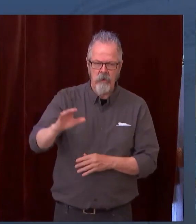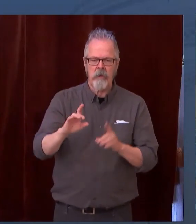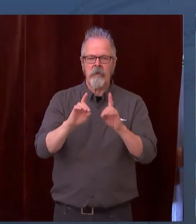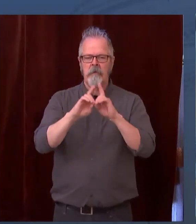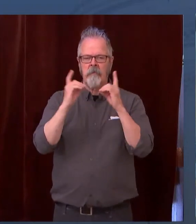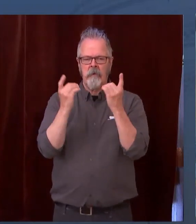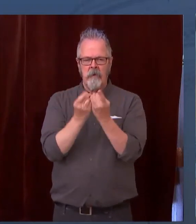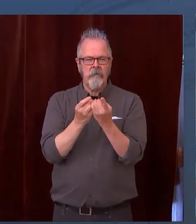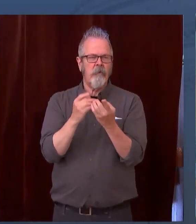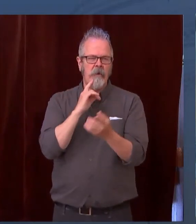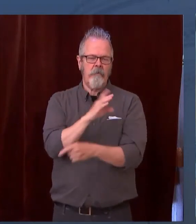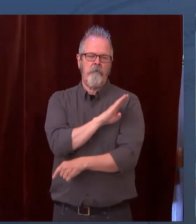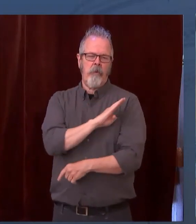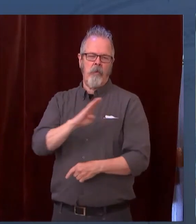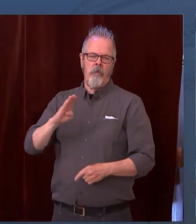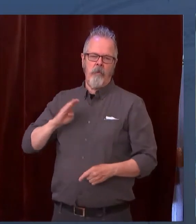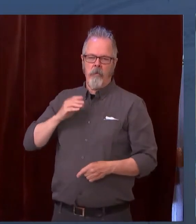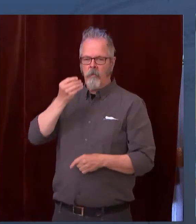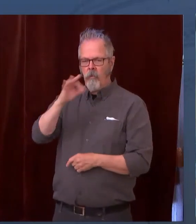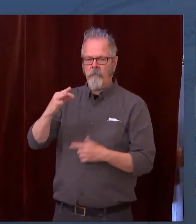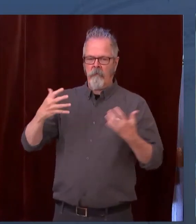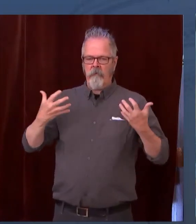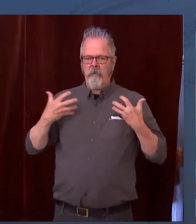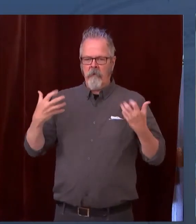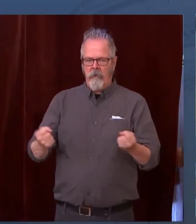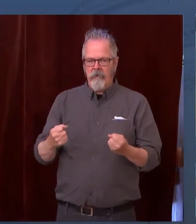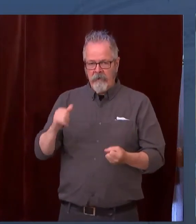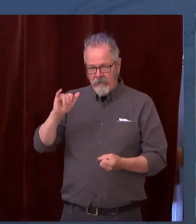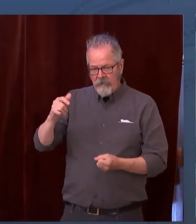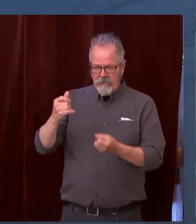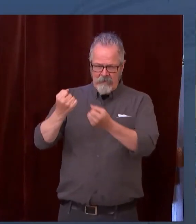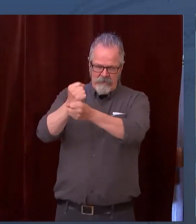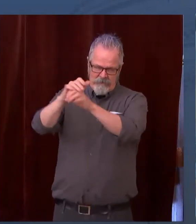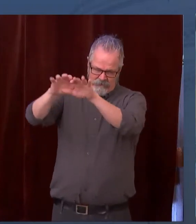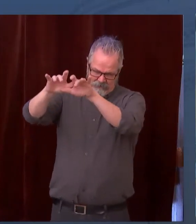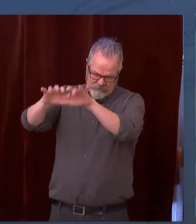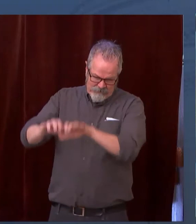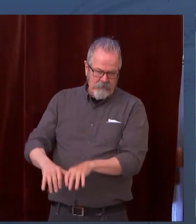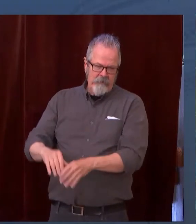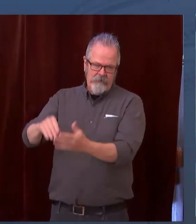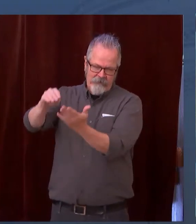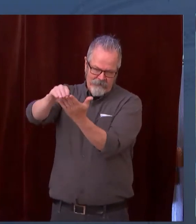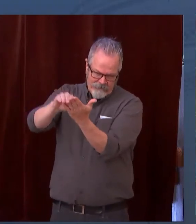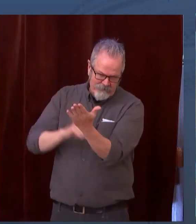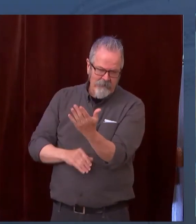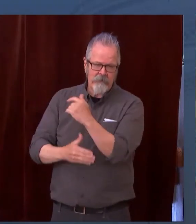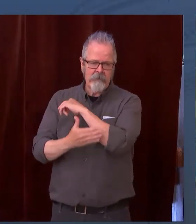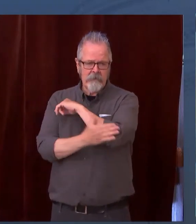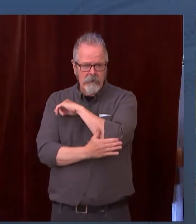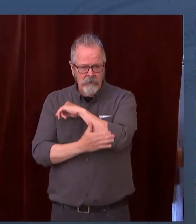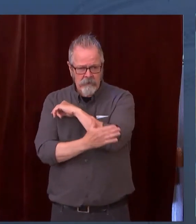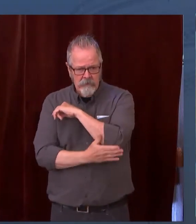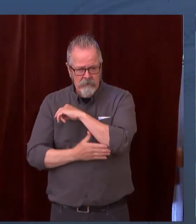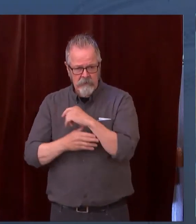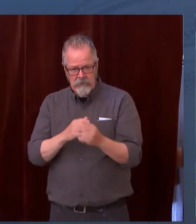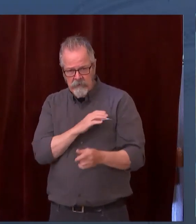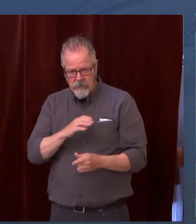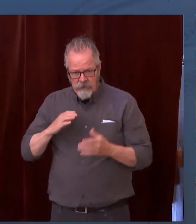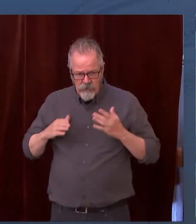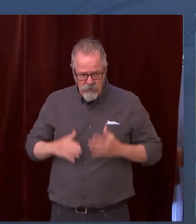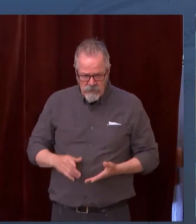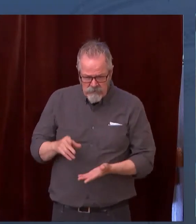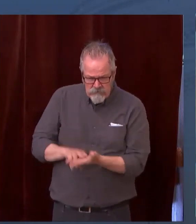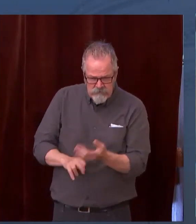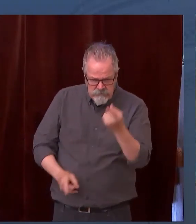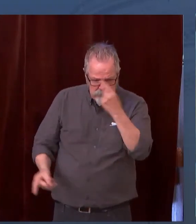to approve that, and the county commissioners approve that. And given that we've been working closely with them, we know what is in those roadmaps.